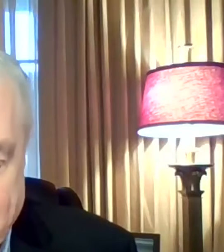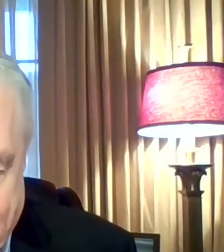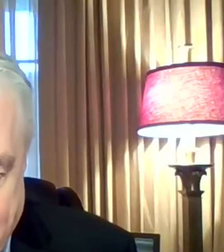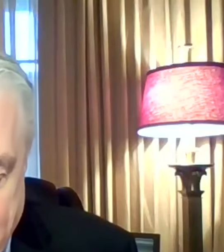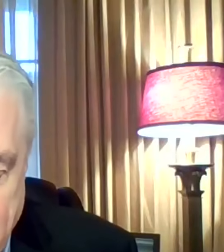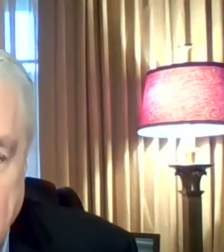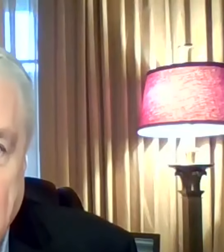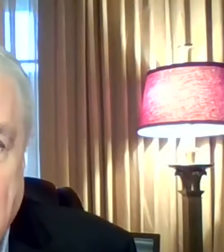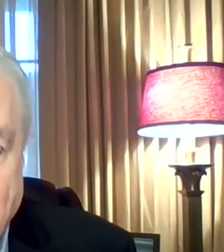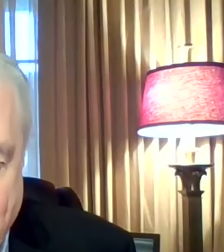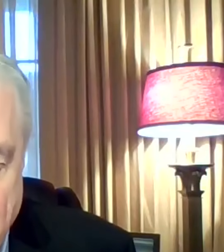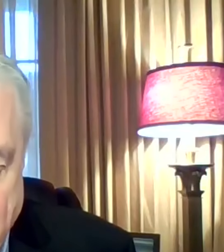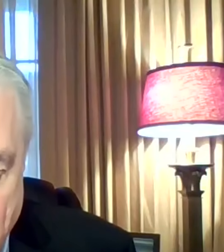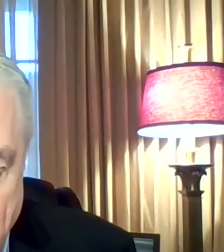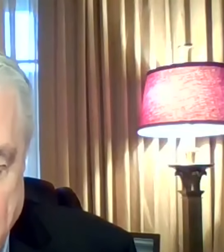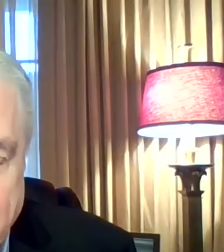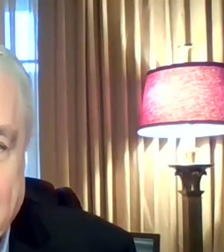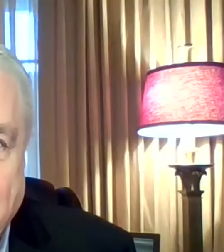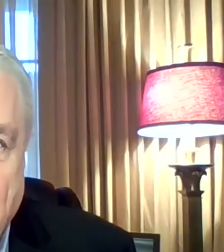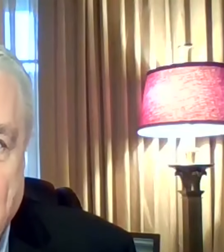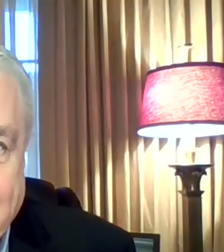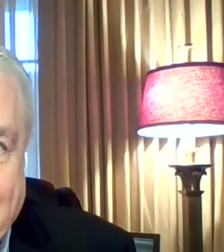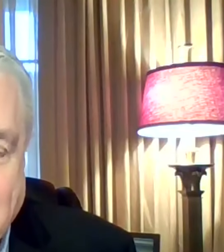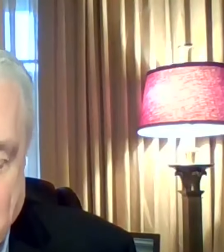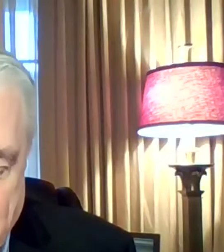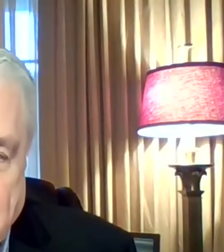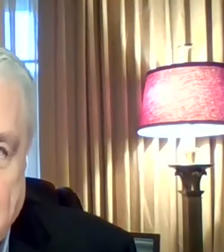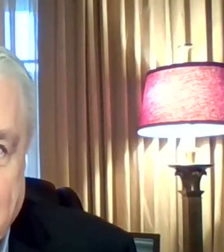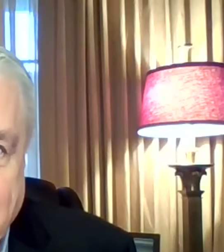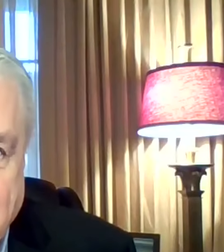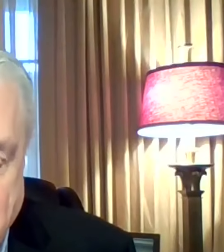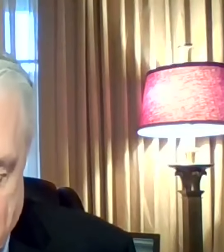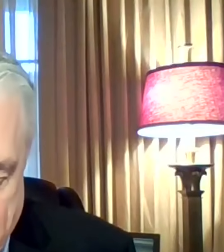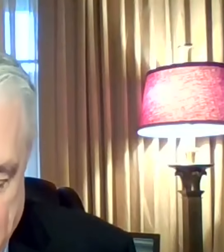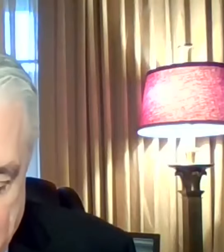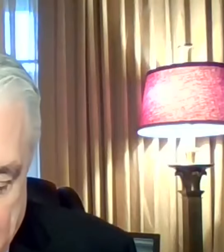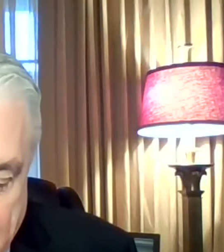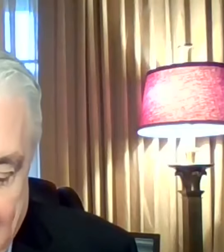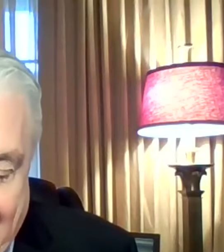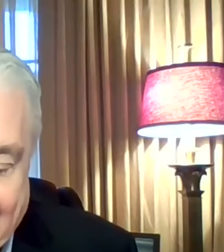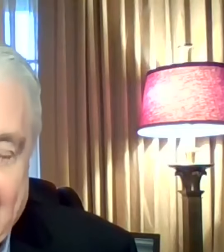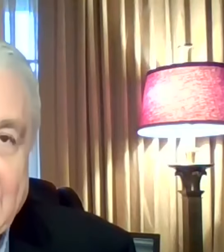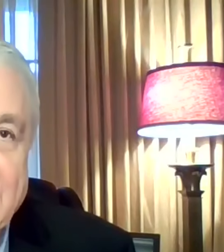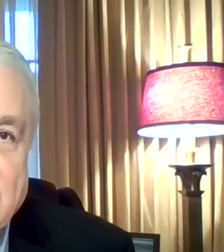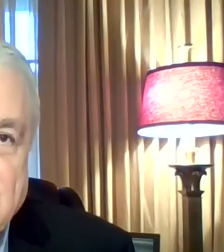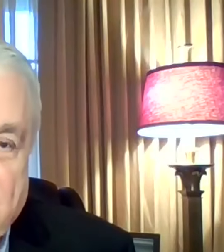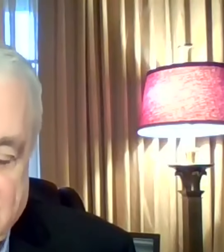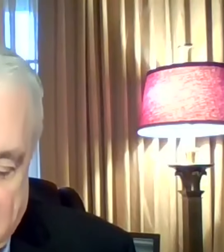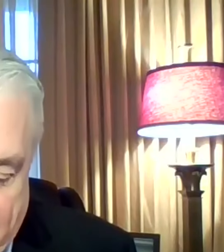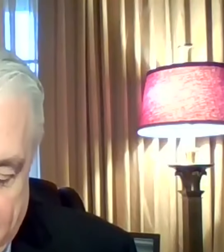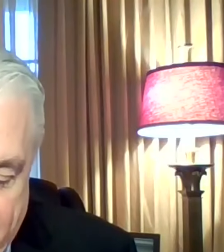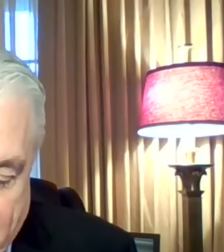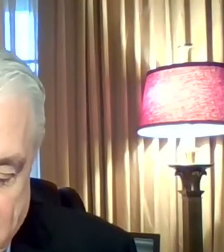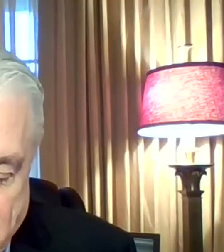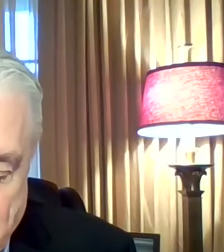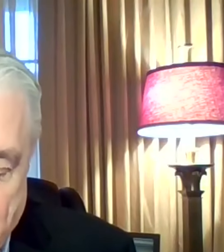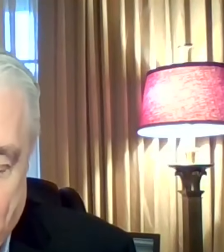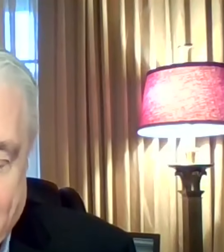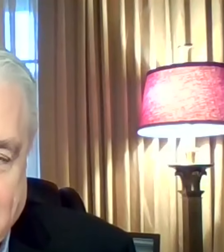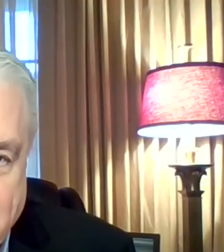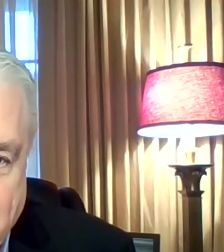for COVID-19. I'm feeling good, and I'm currently not experiencing any symptoms. I cannot express enough